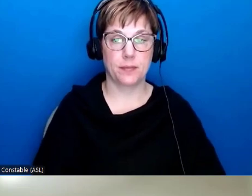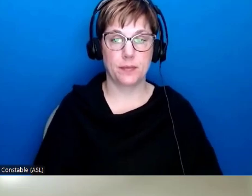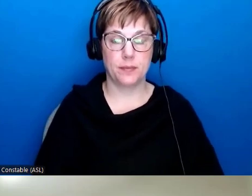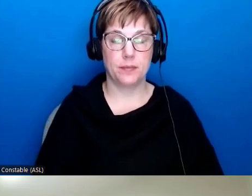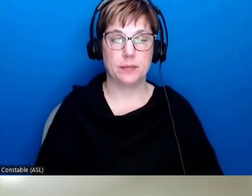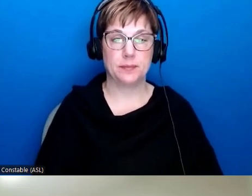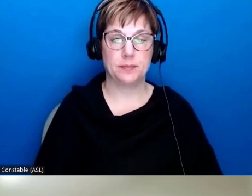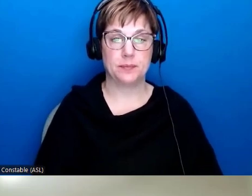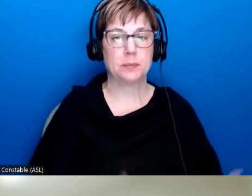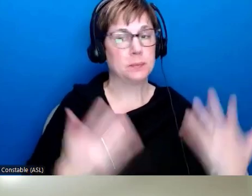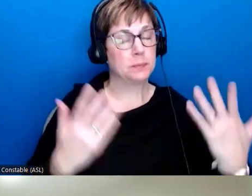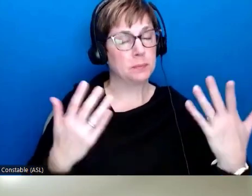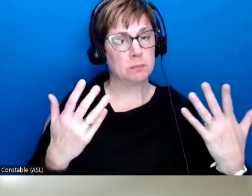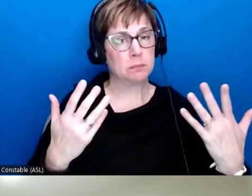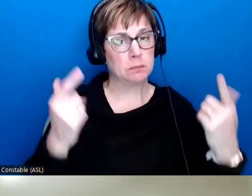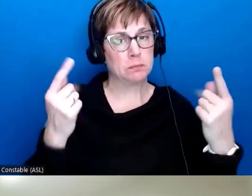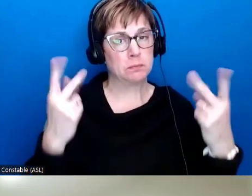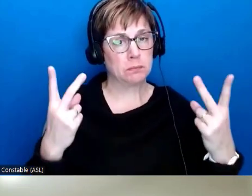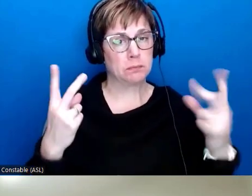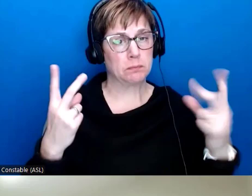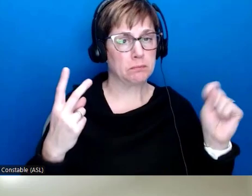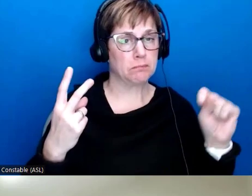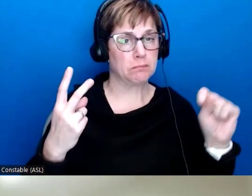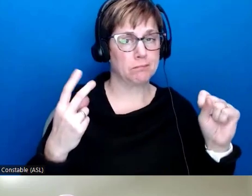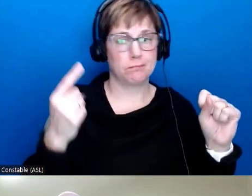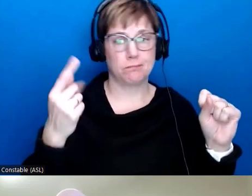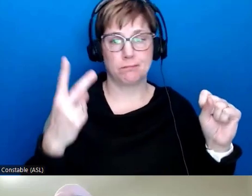This one's split between yes and no.